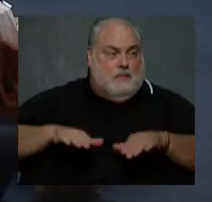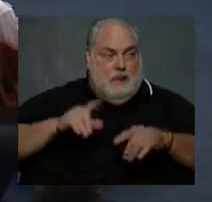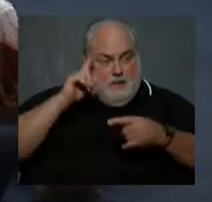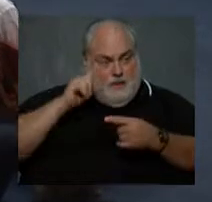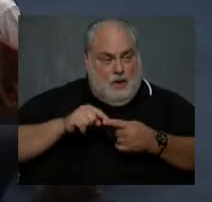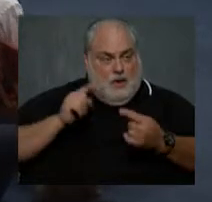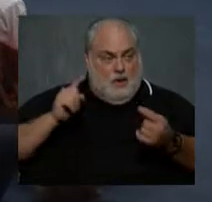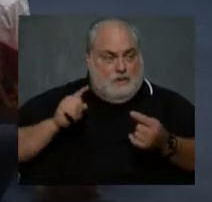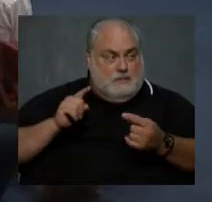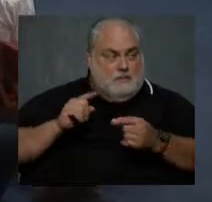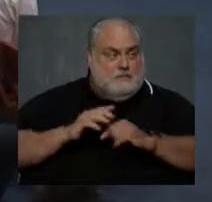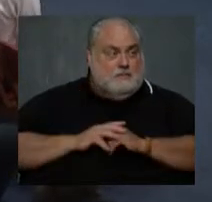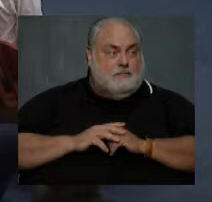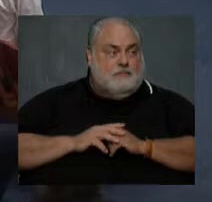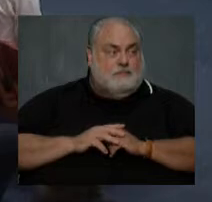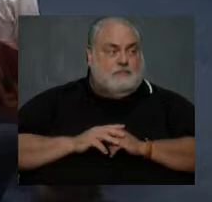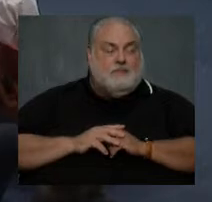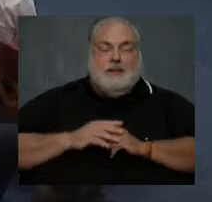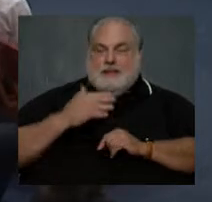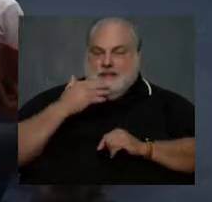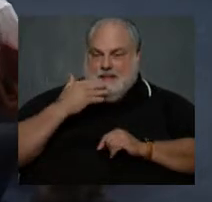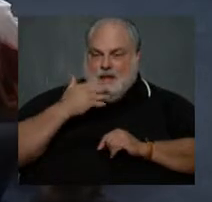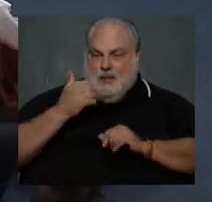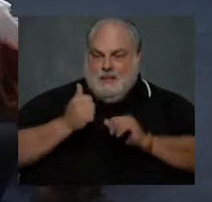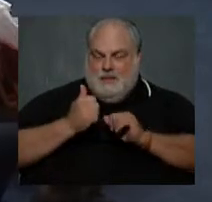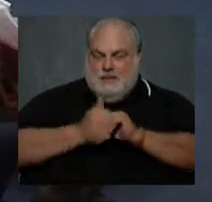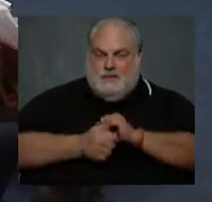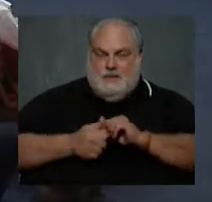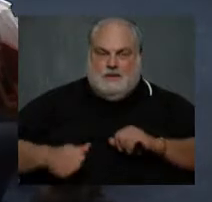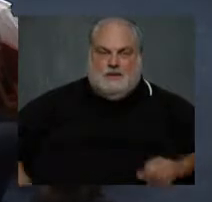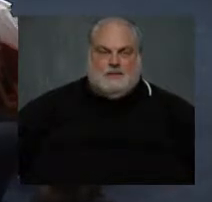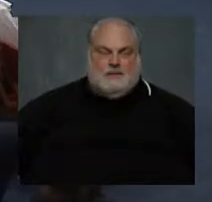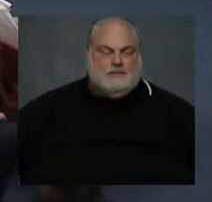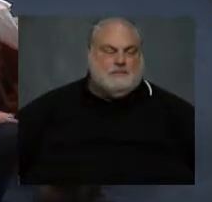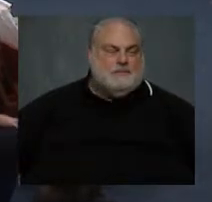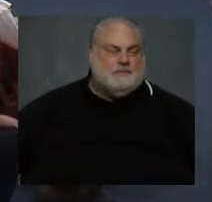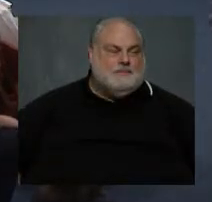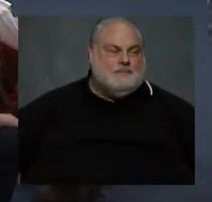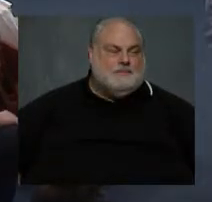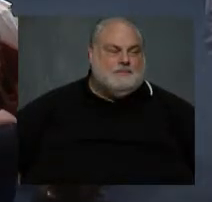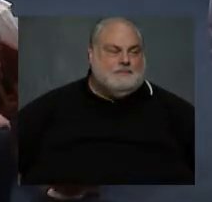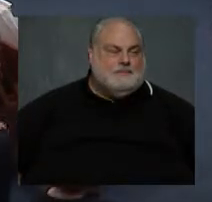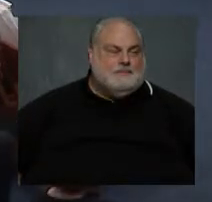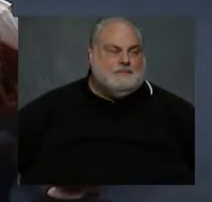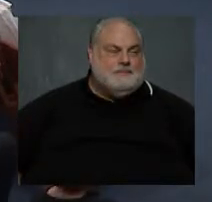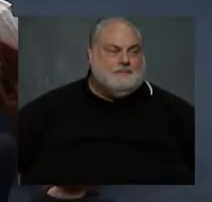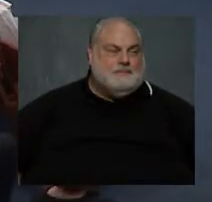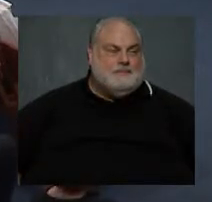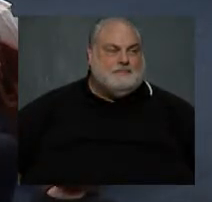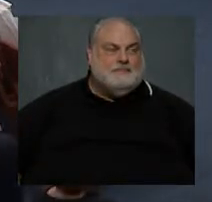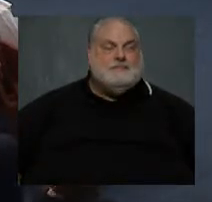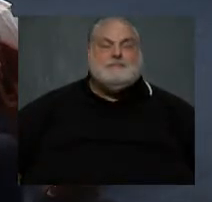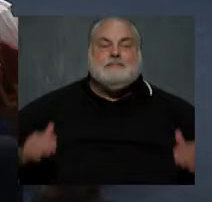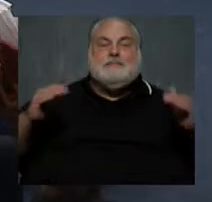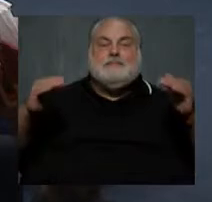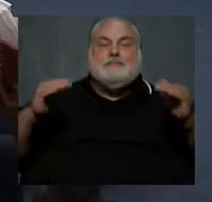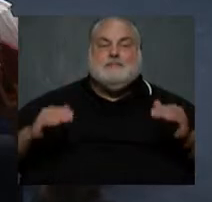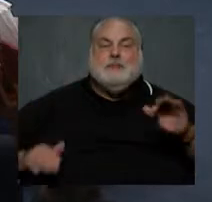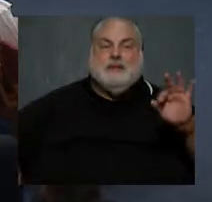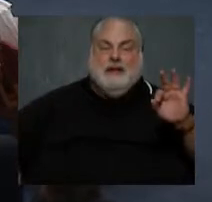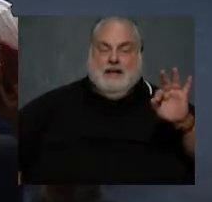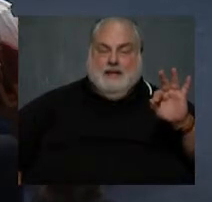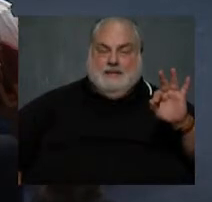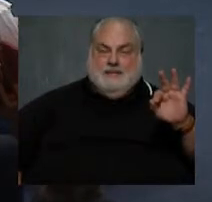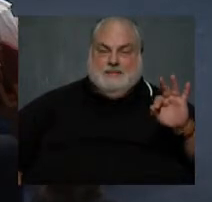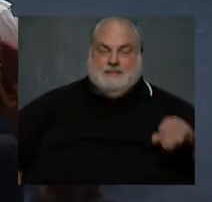And those who do not, Thank you all. motion passes. Okay. We are ready for item number 9